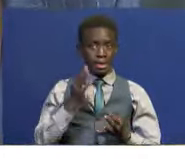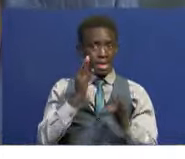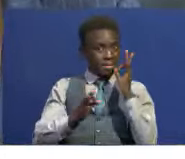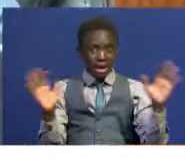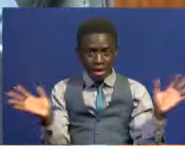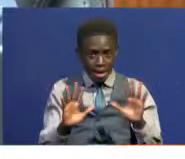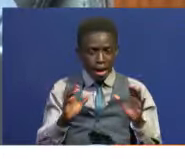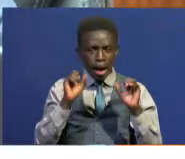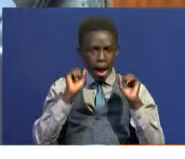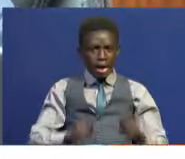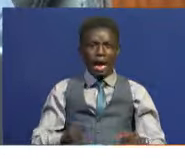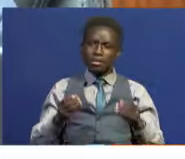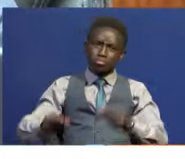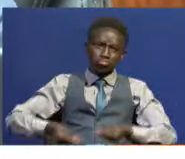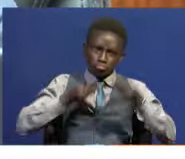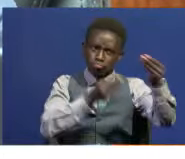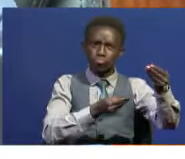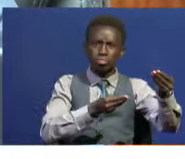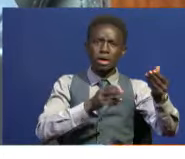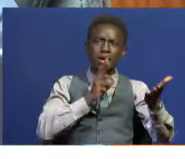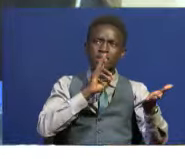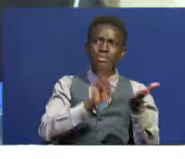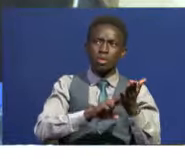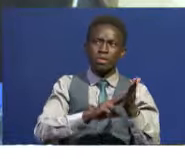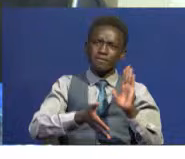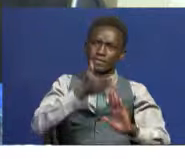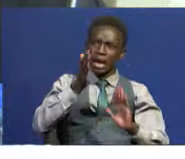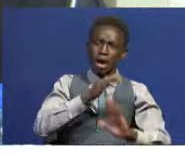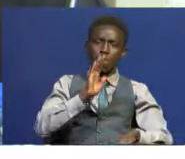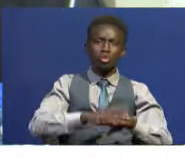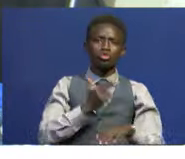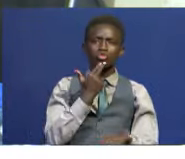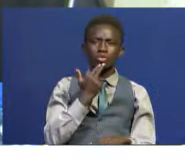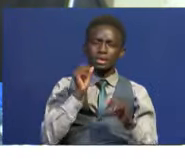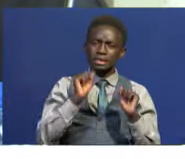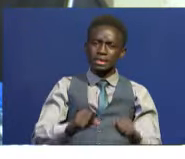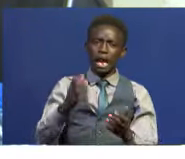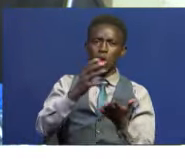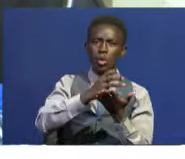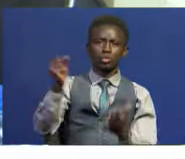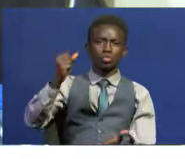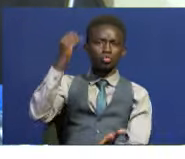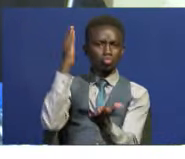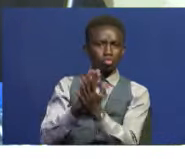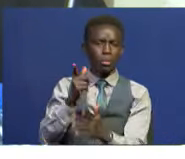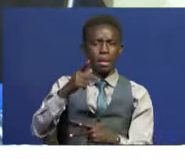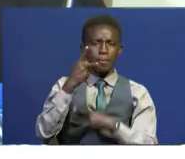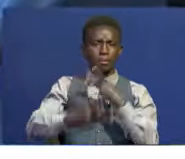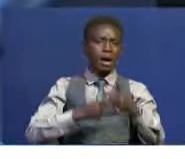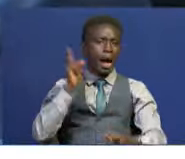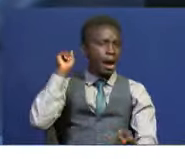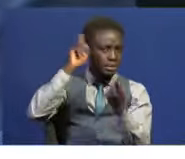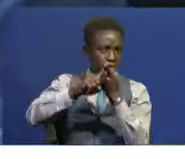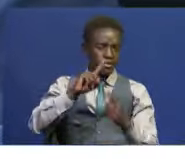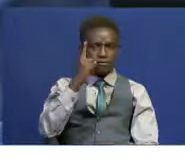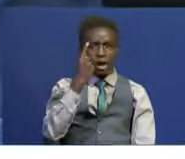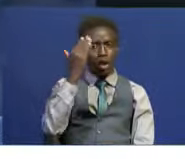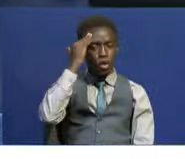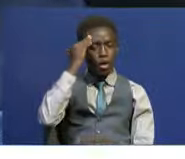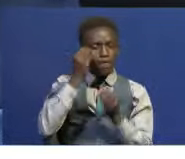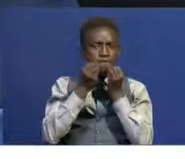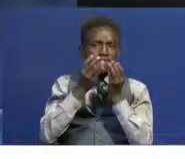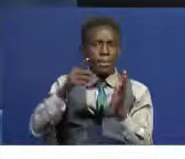status report as soon as Tuesday, so that then we stop the process until we are well versed with all the information. I have heard the